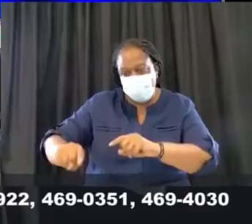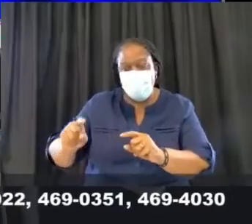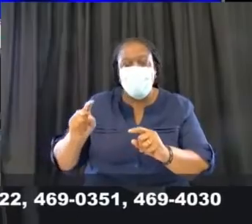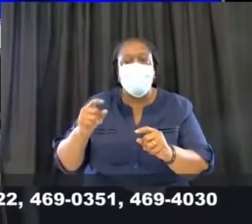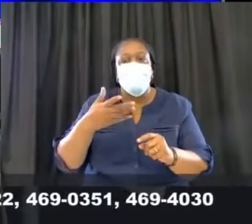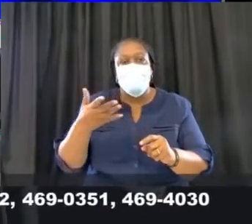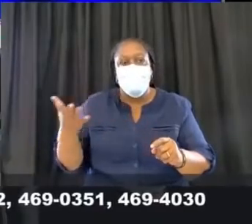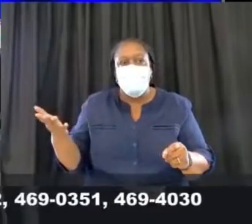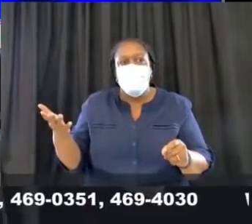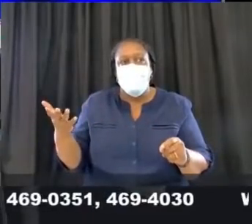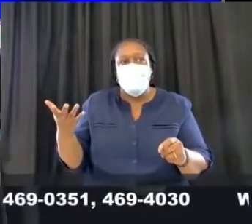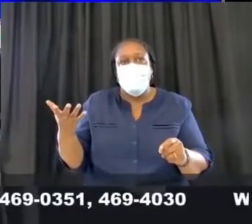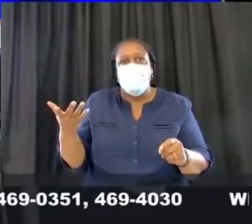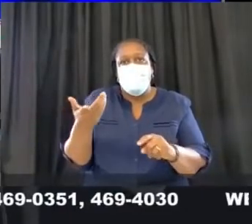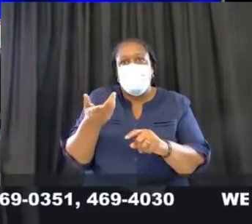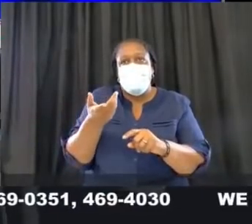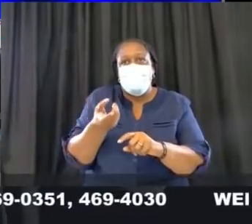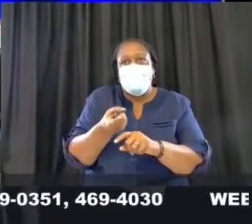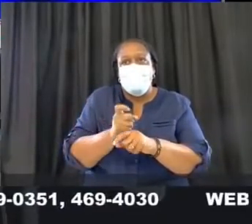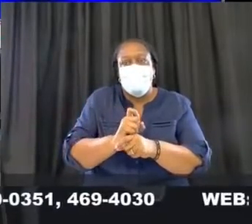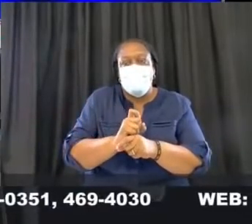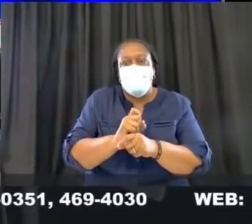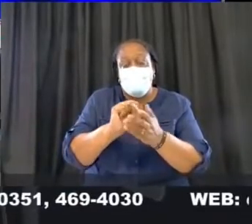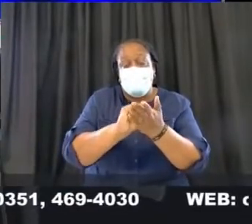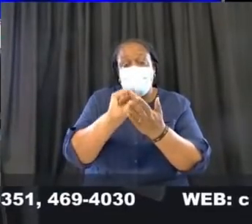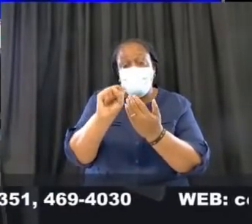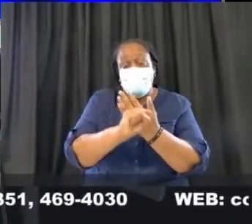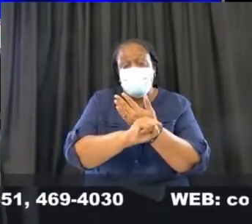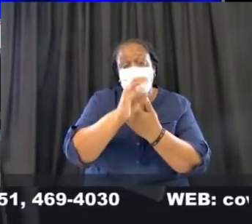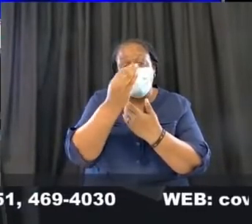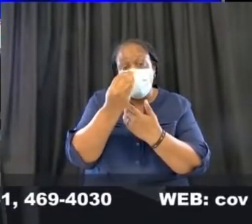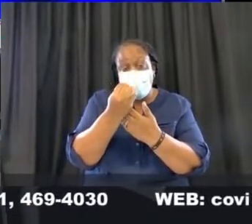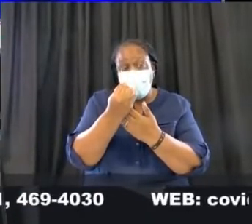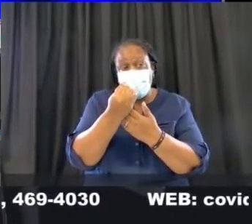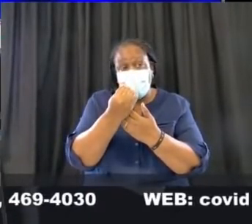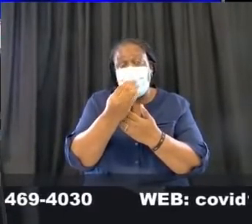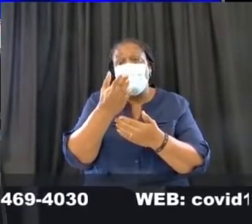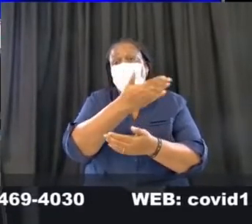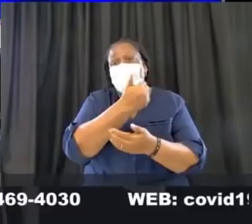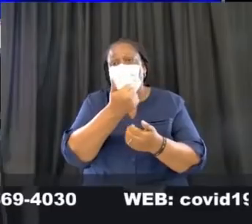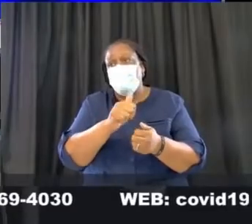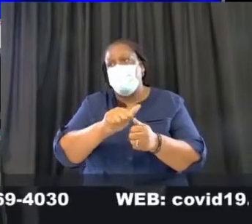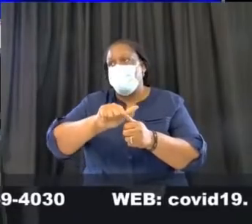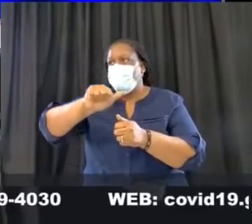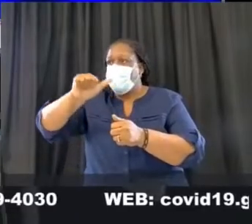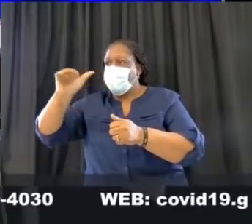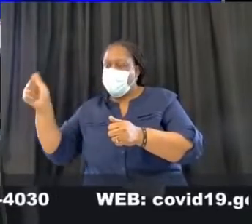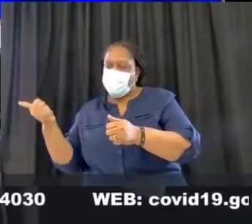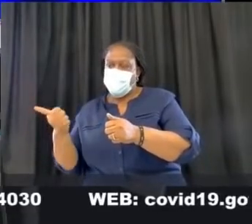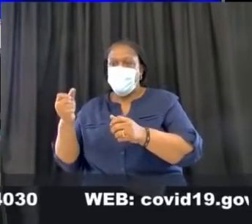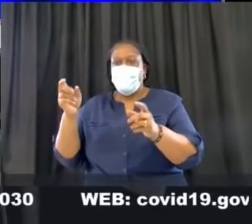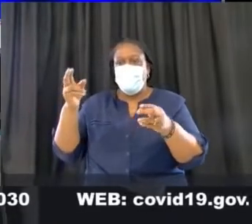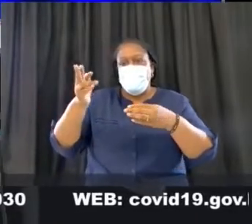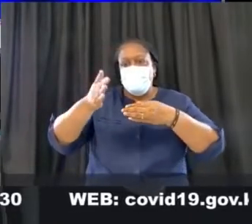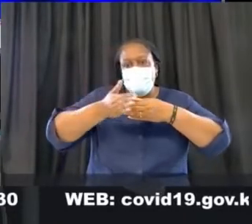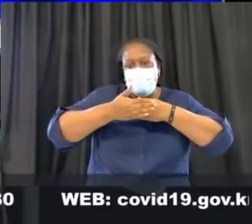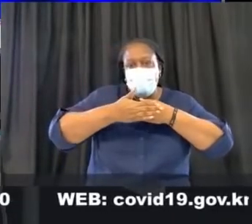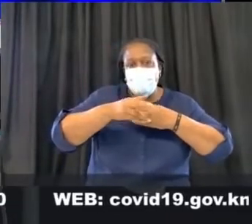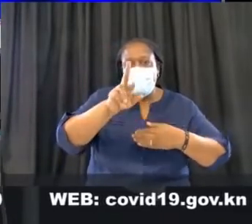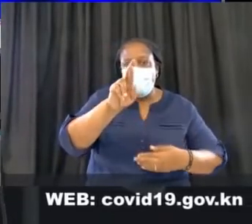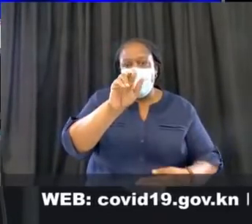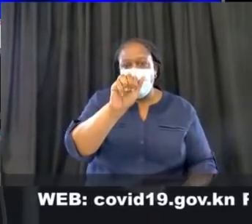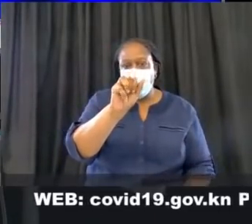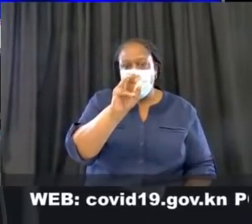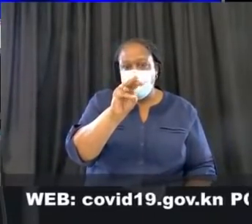joint security forces team. There will be access to individuals. So, well, questions are being asked